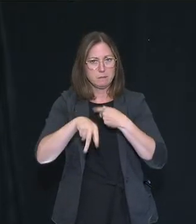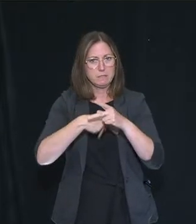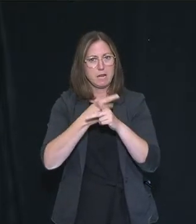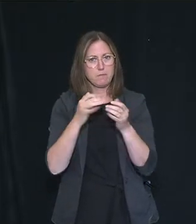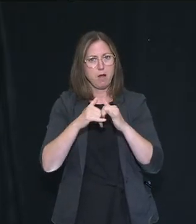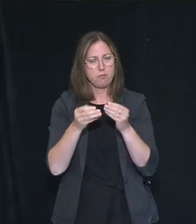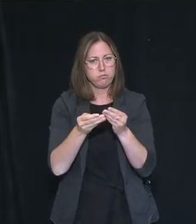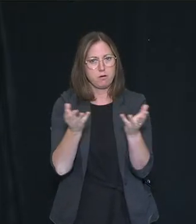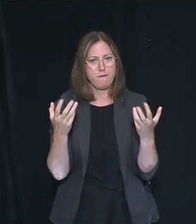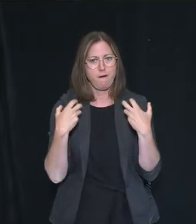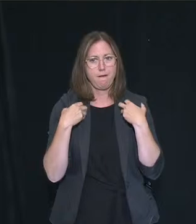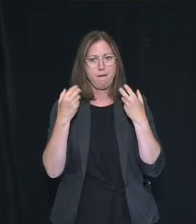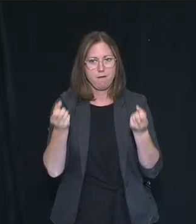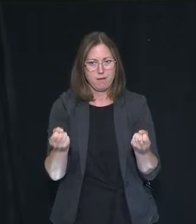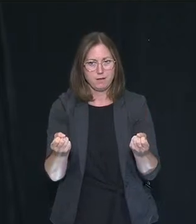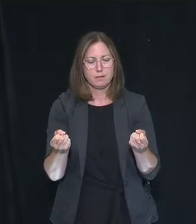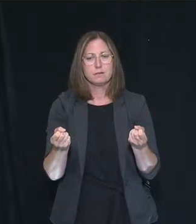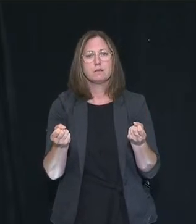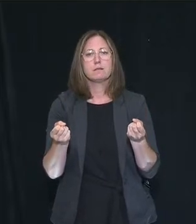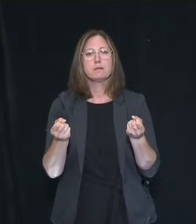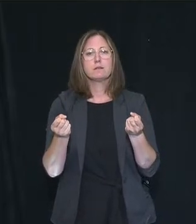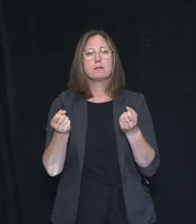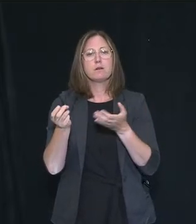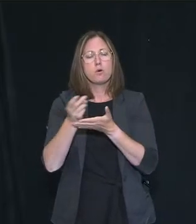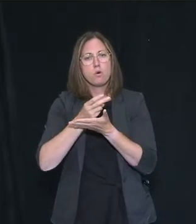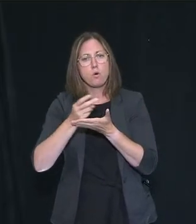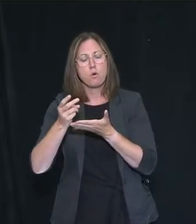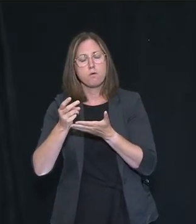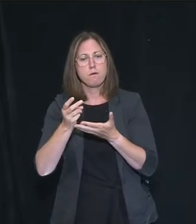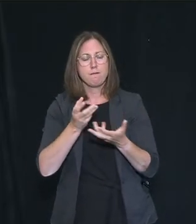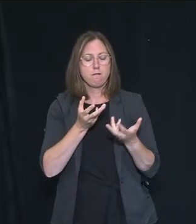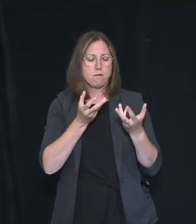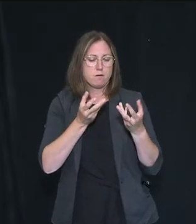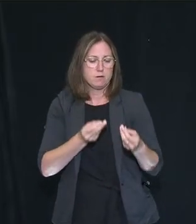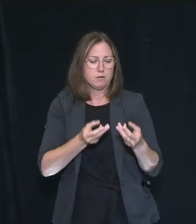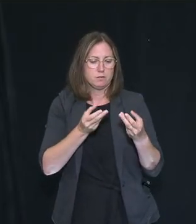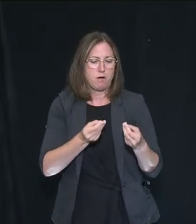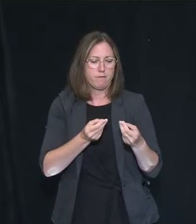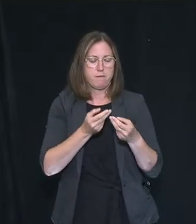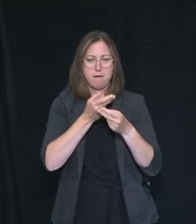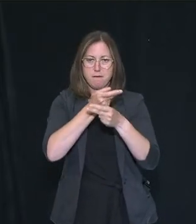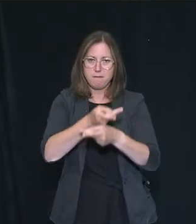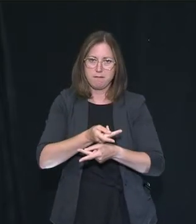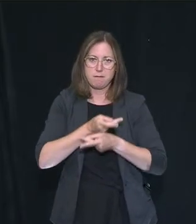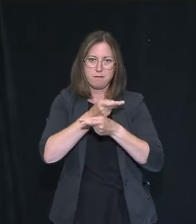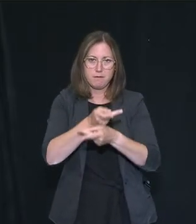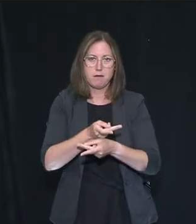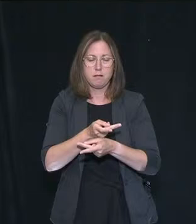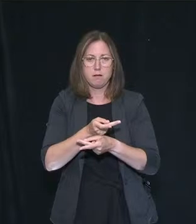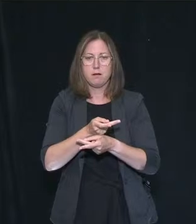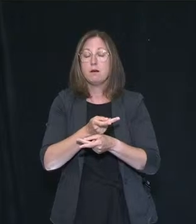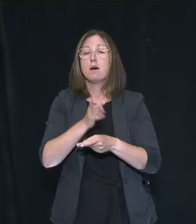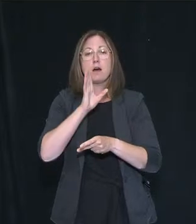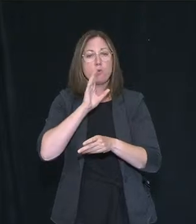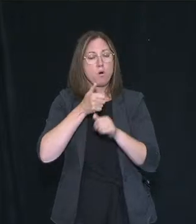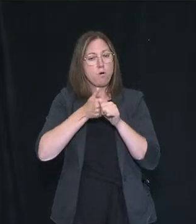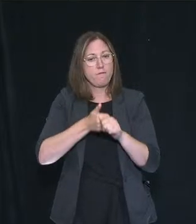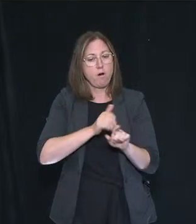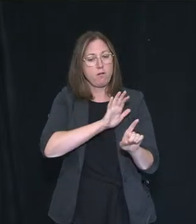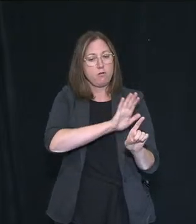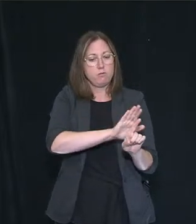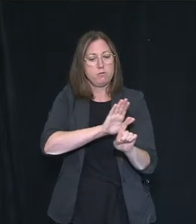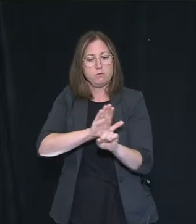of healing. Slowly, softly, and carefully. It follows its own path, carrying